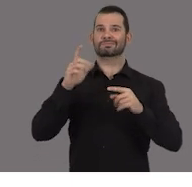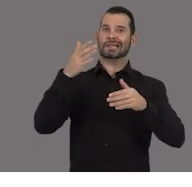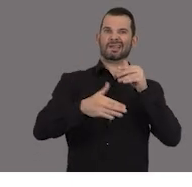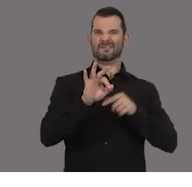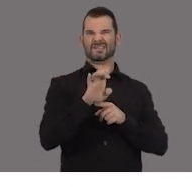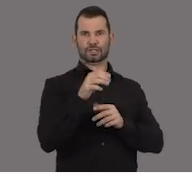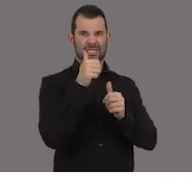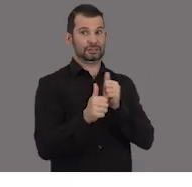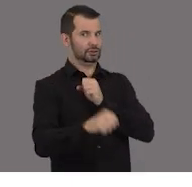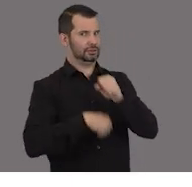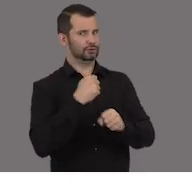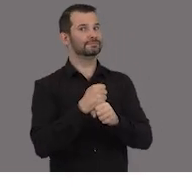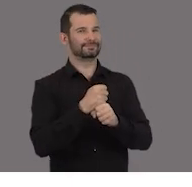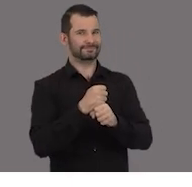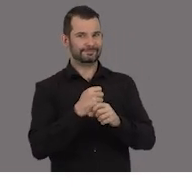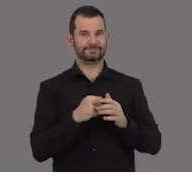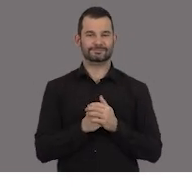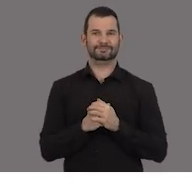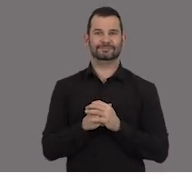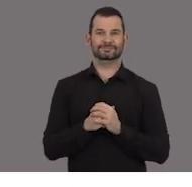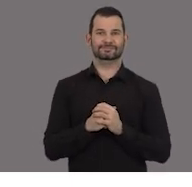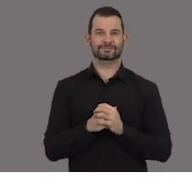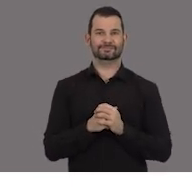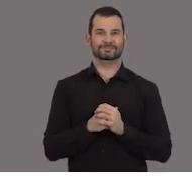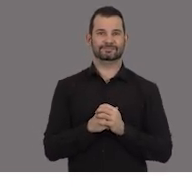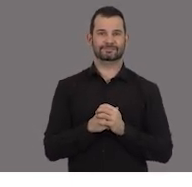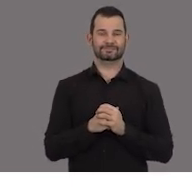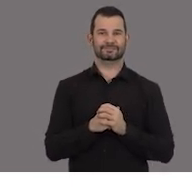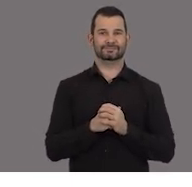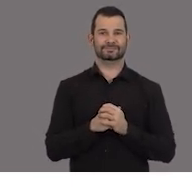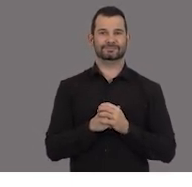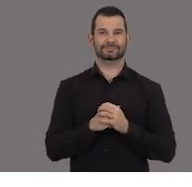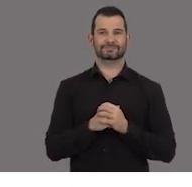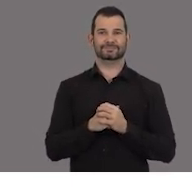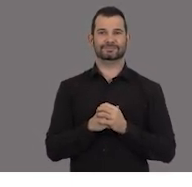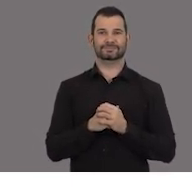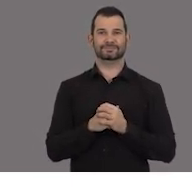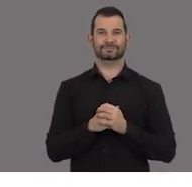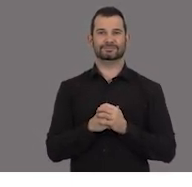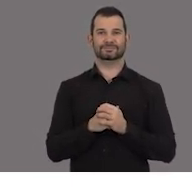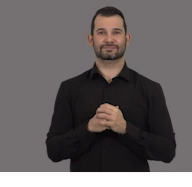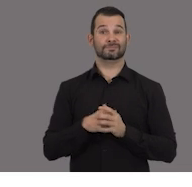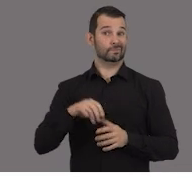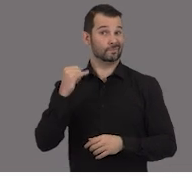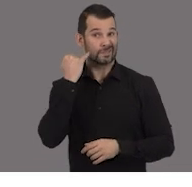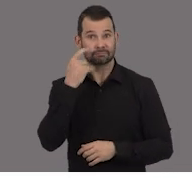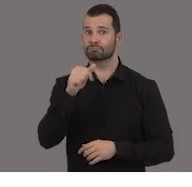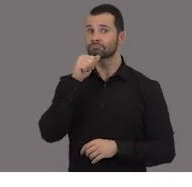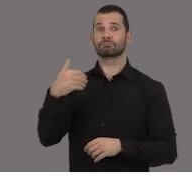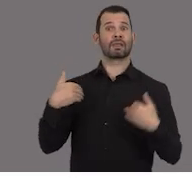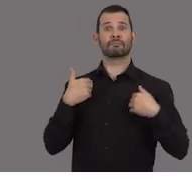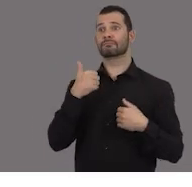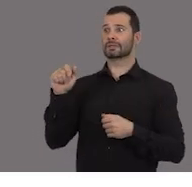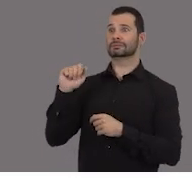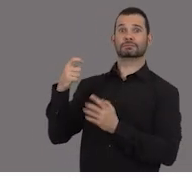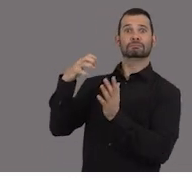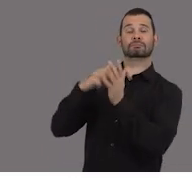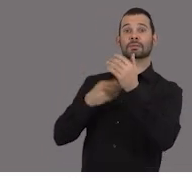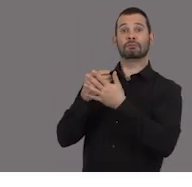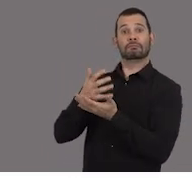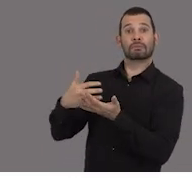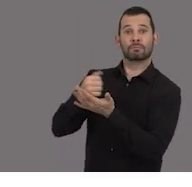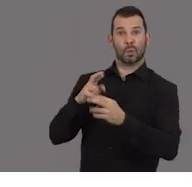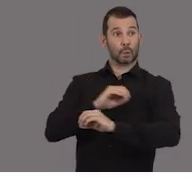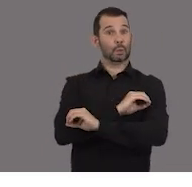educational institution should provide you with this form by the end of February each year. If you don't have